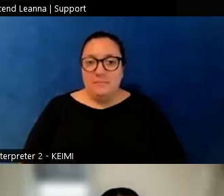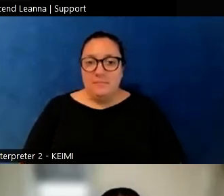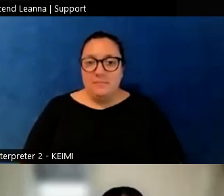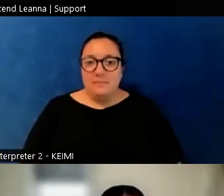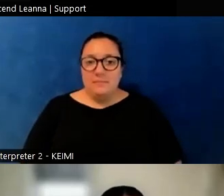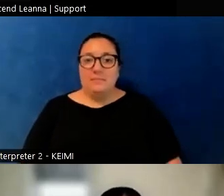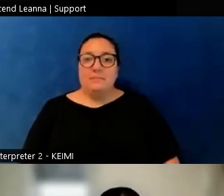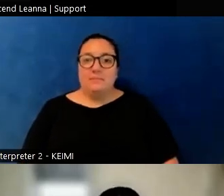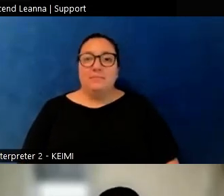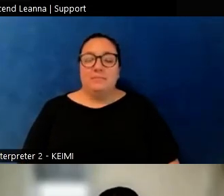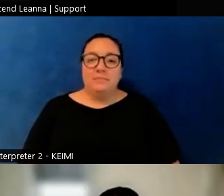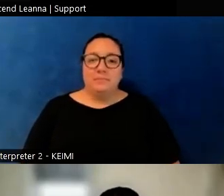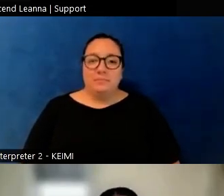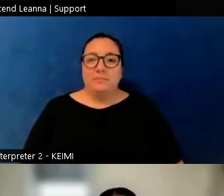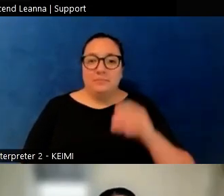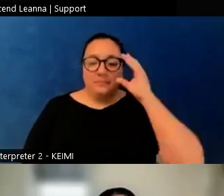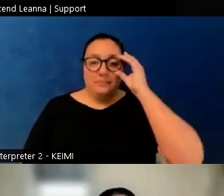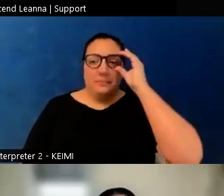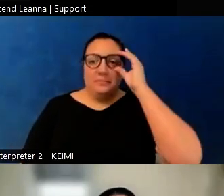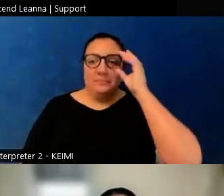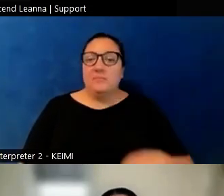First of all, for me,